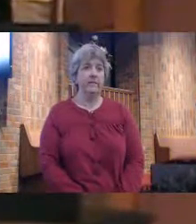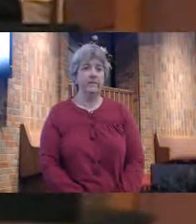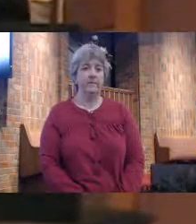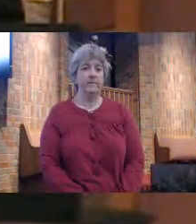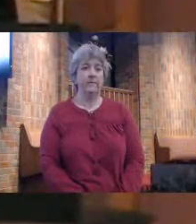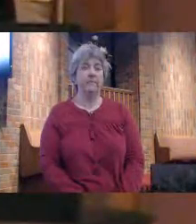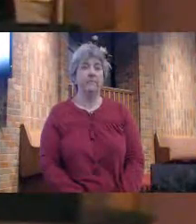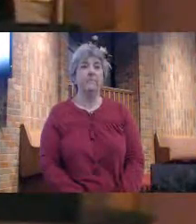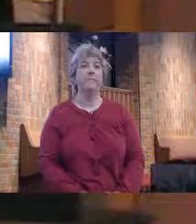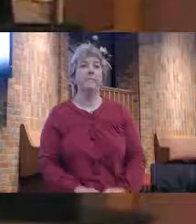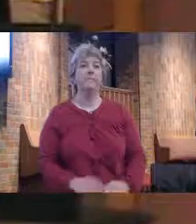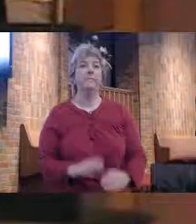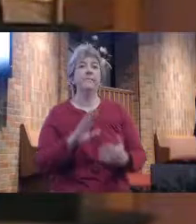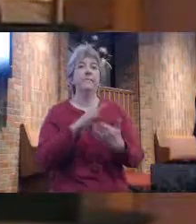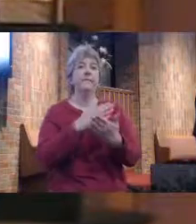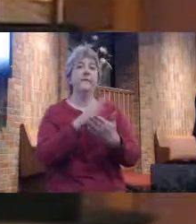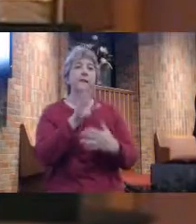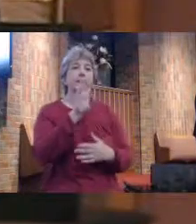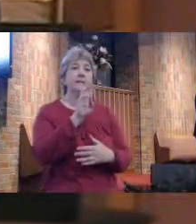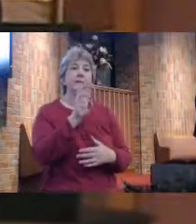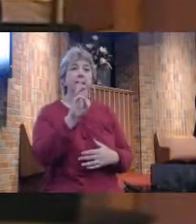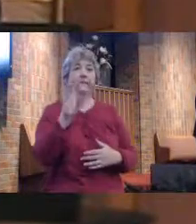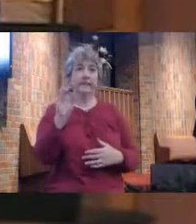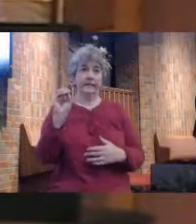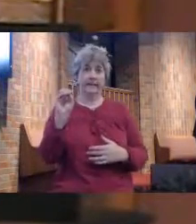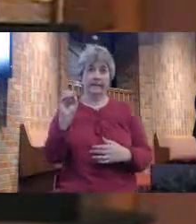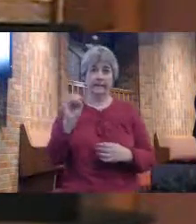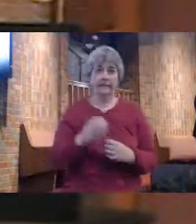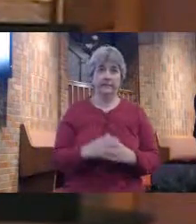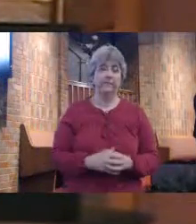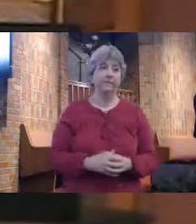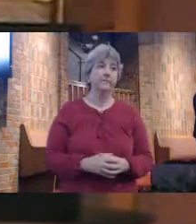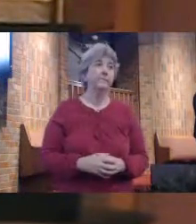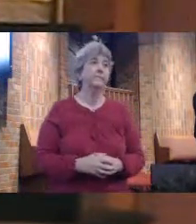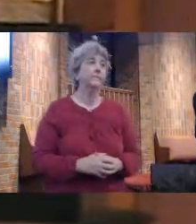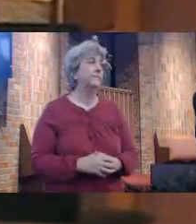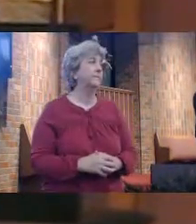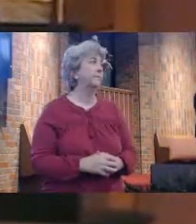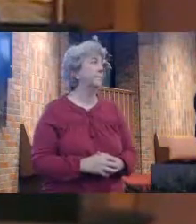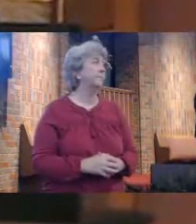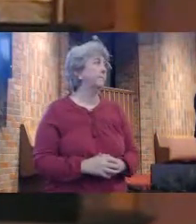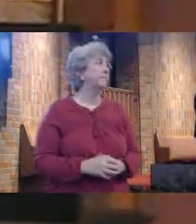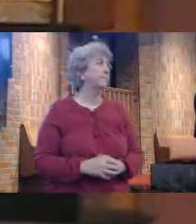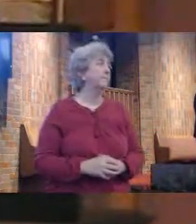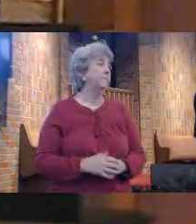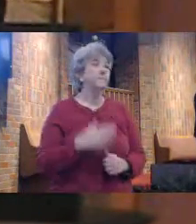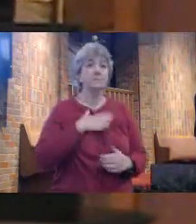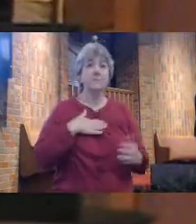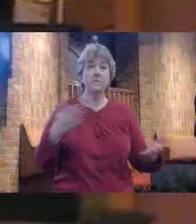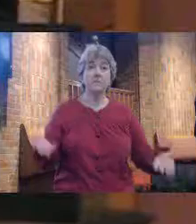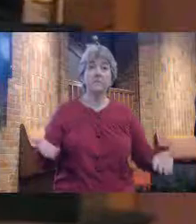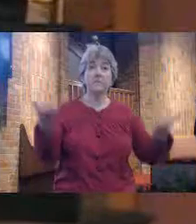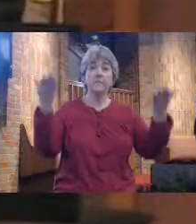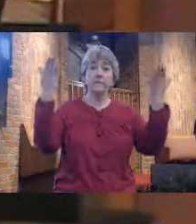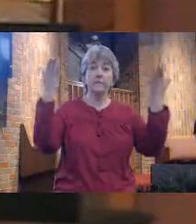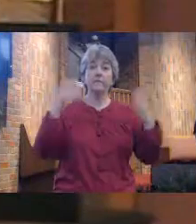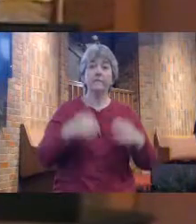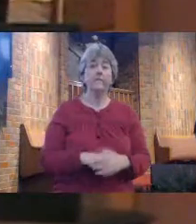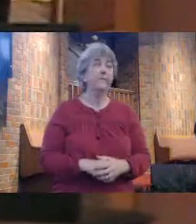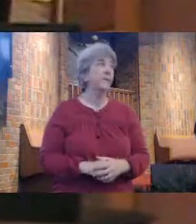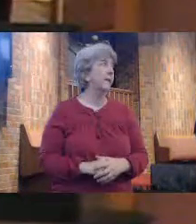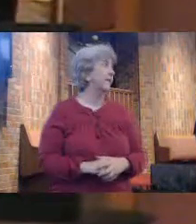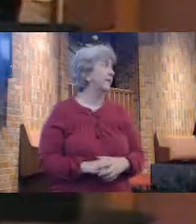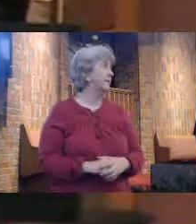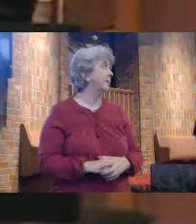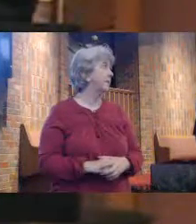Now we'll sing number 660. 660, we'll do the first, third, and fourth stanzas. If you'd like to, please stand. We'll sing it together.